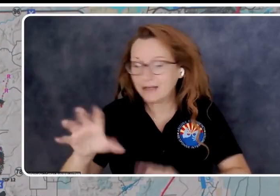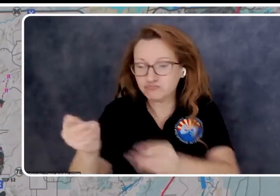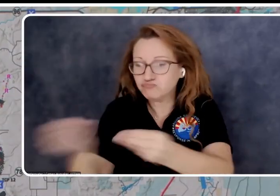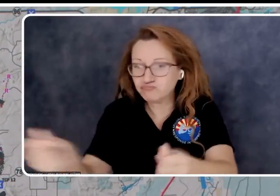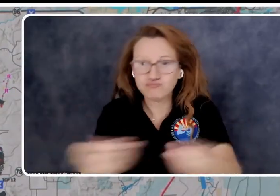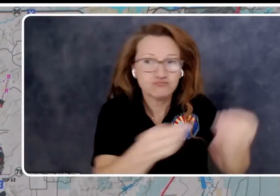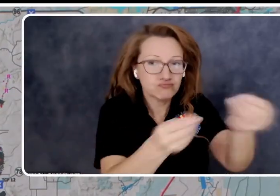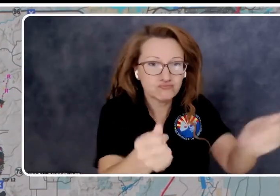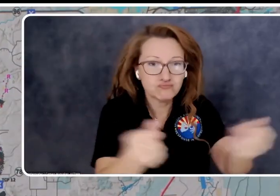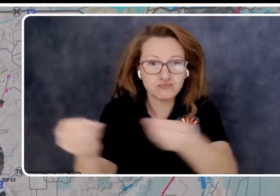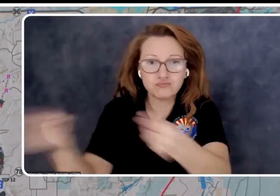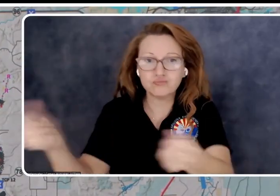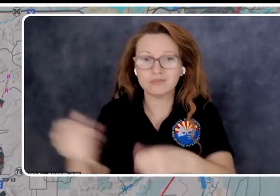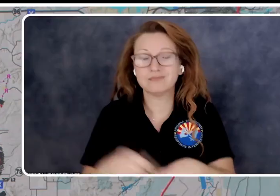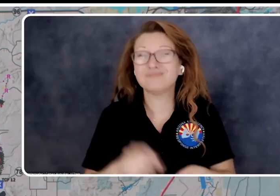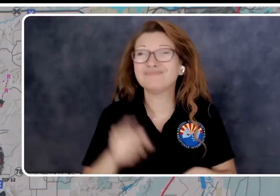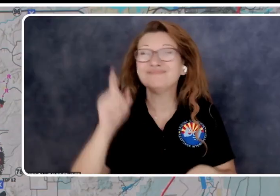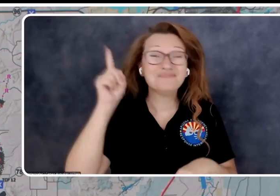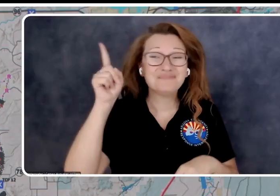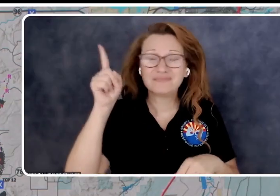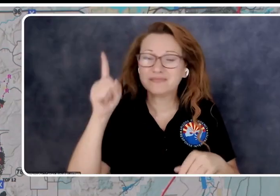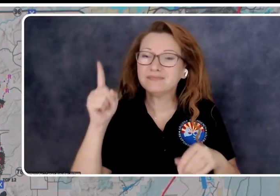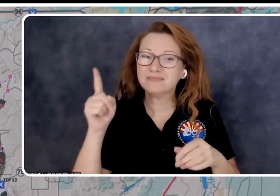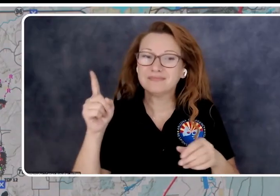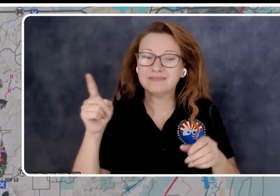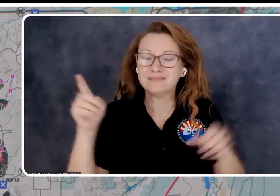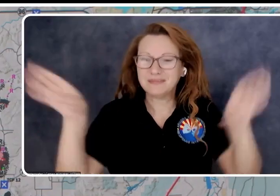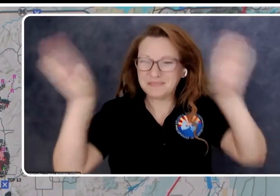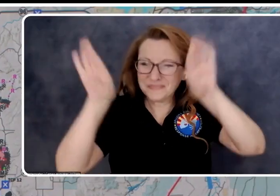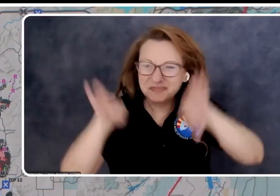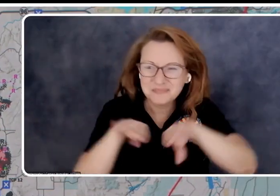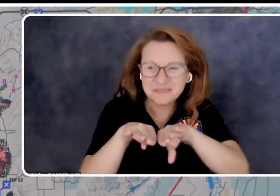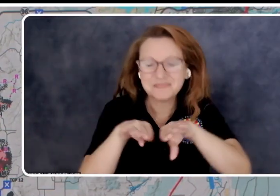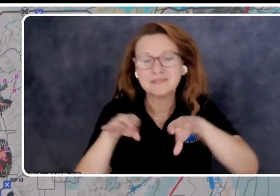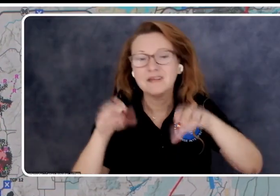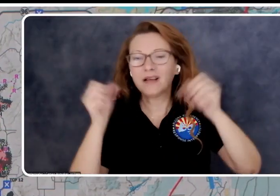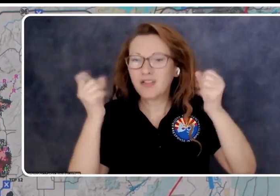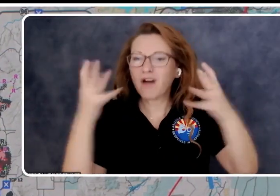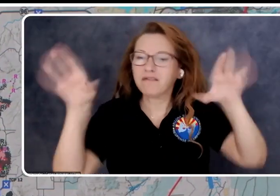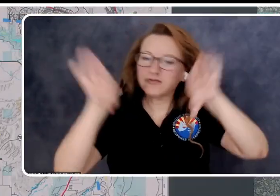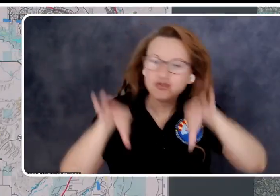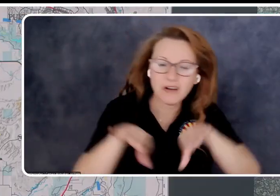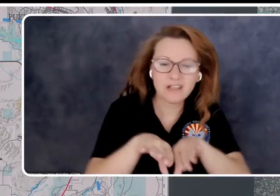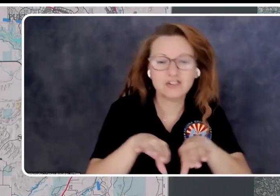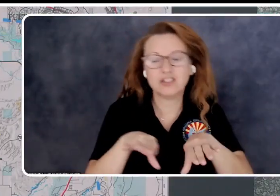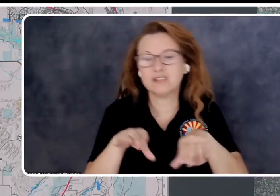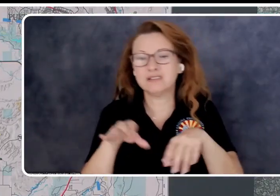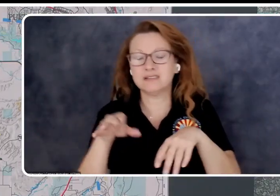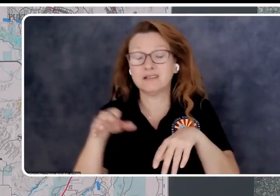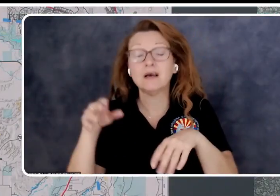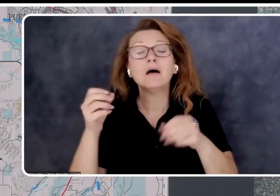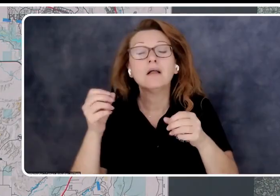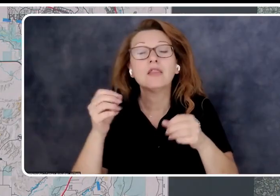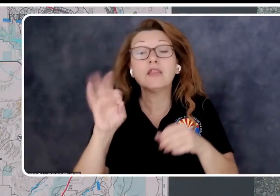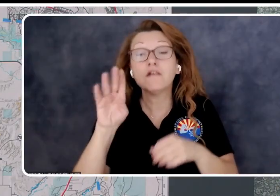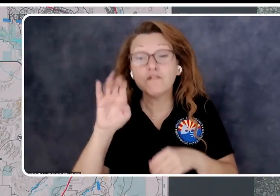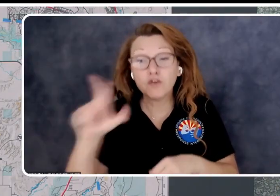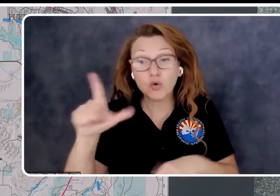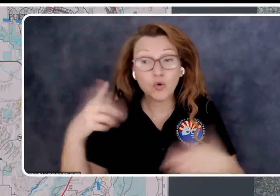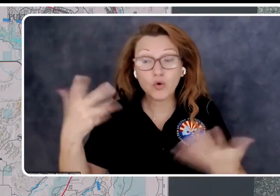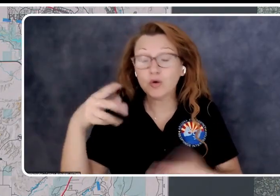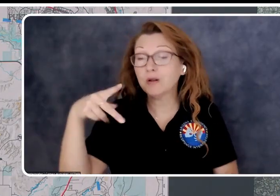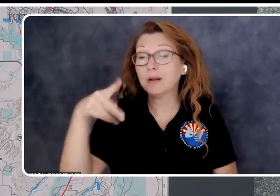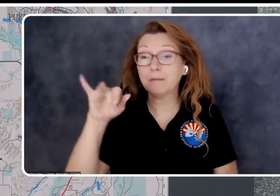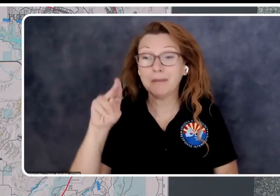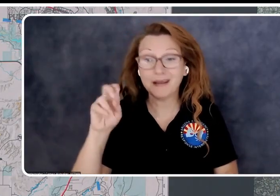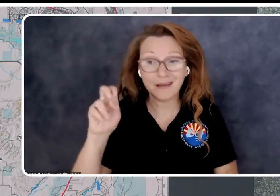some drainages and really steep country that's mostly pinion fuel type, which doesn't have a lot of surface fuels underneath of it. A lot of the